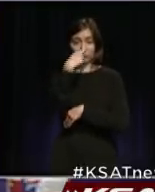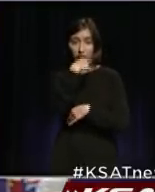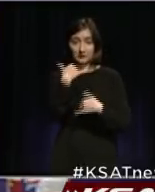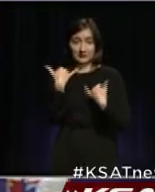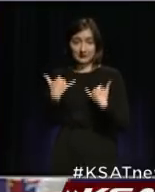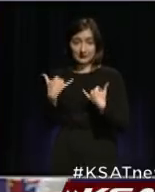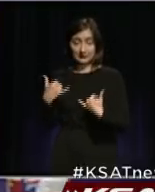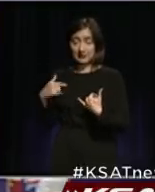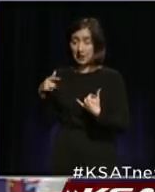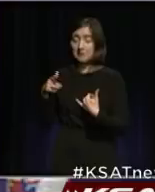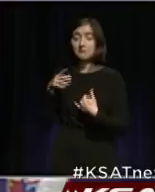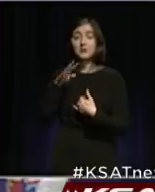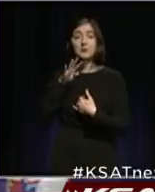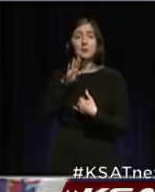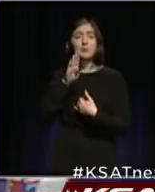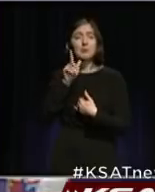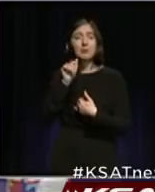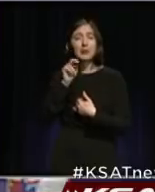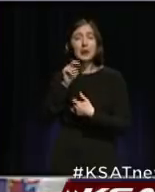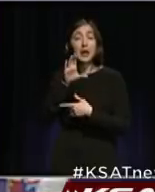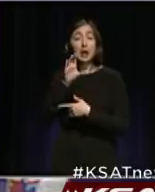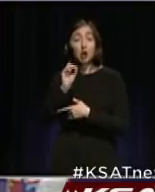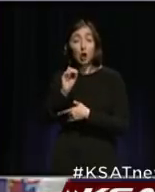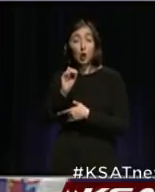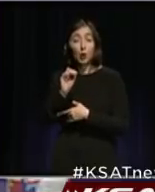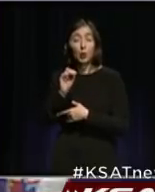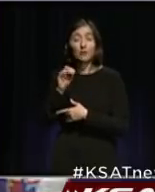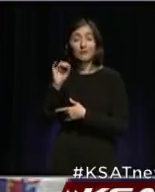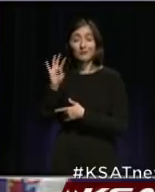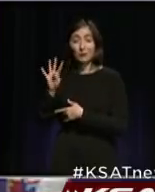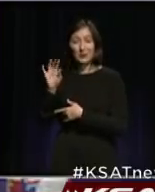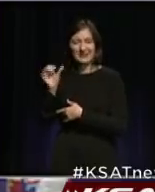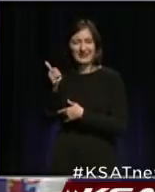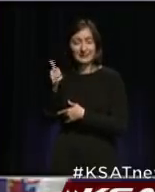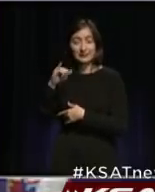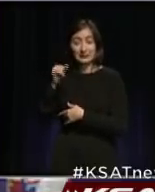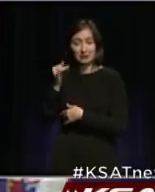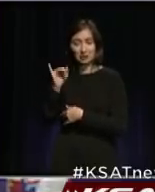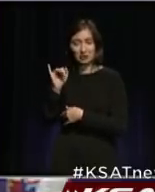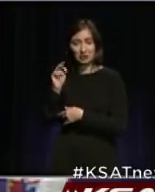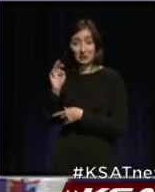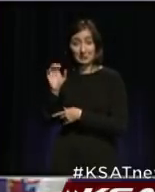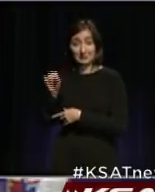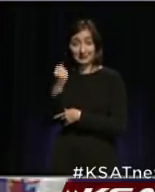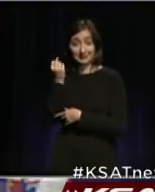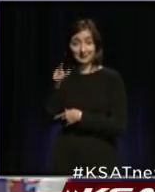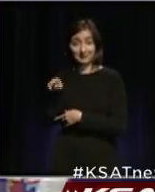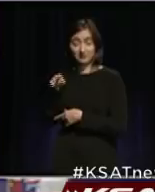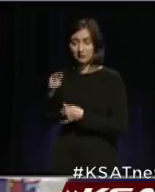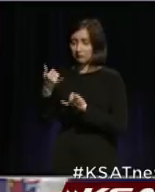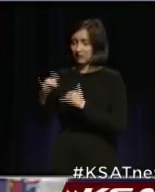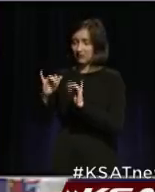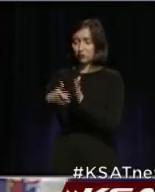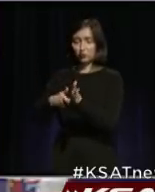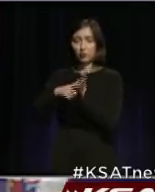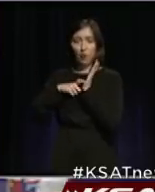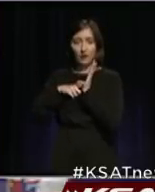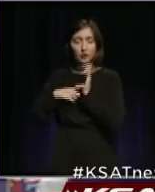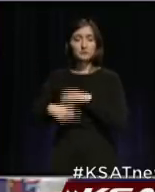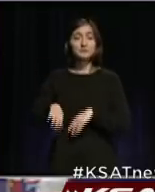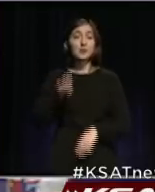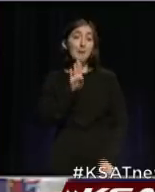face mask. Had a conversation with Bobby Pettis, and they will have in their first game, I think, on March